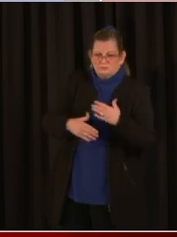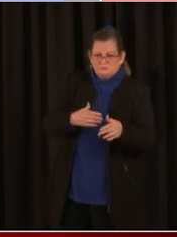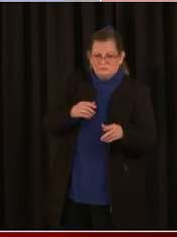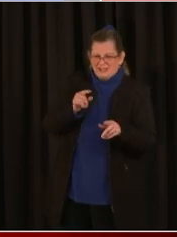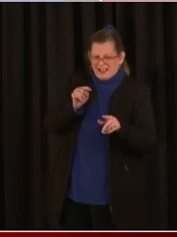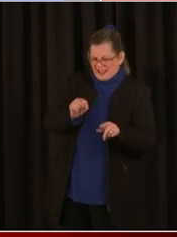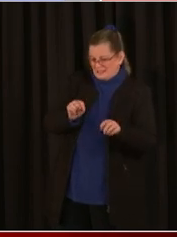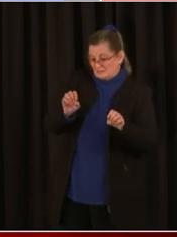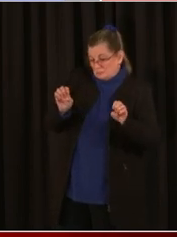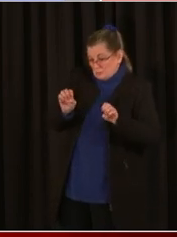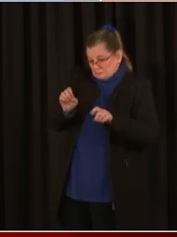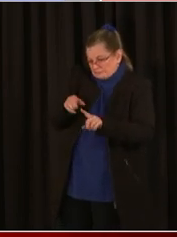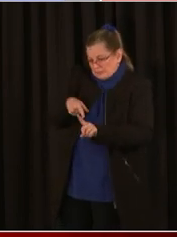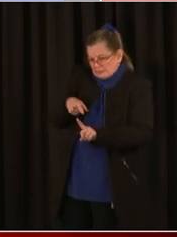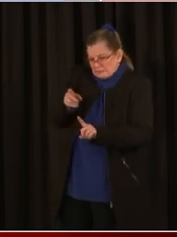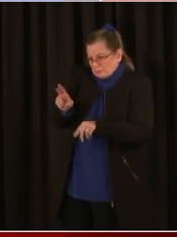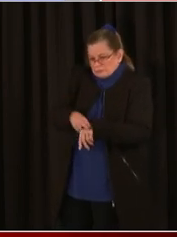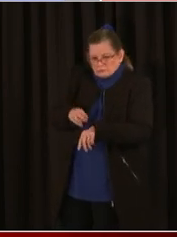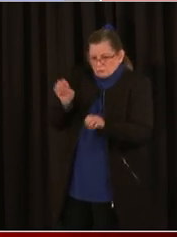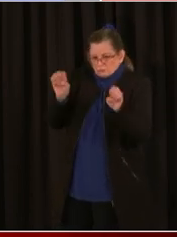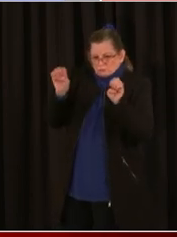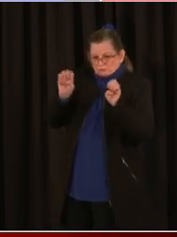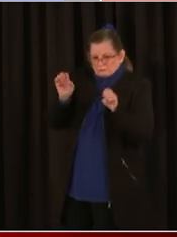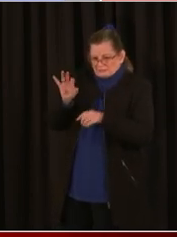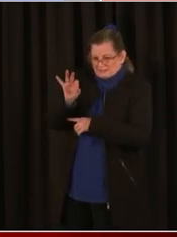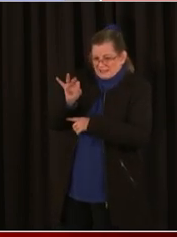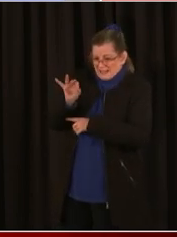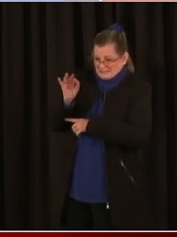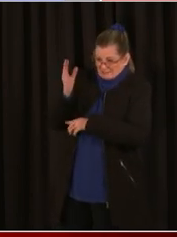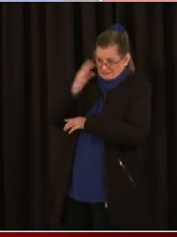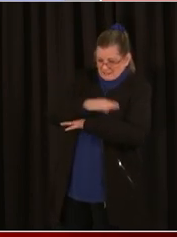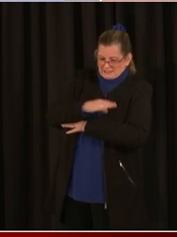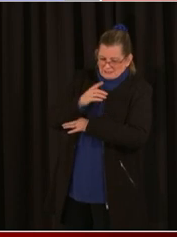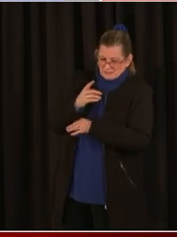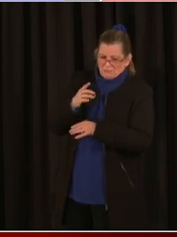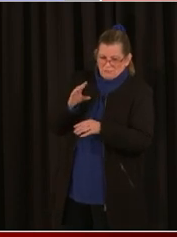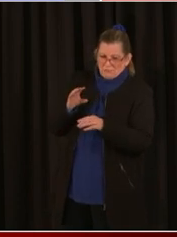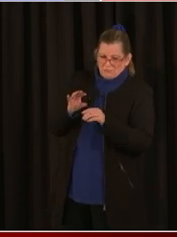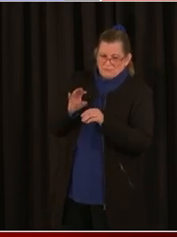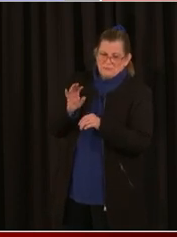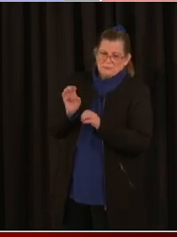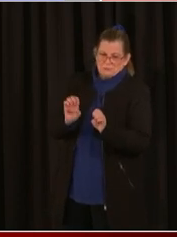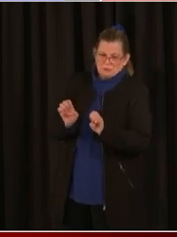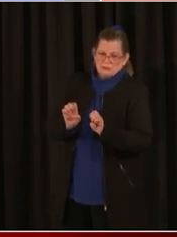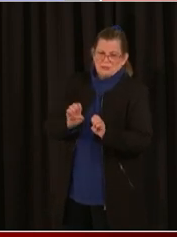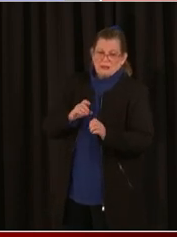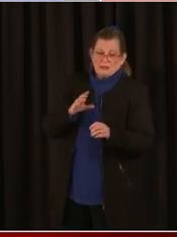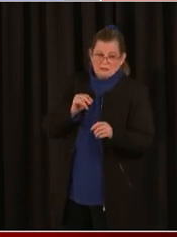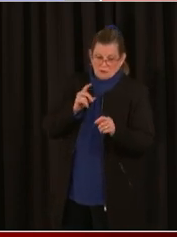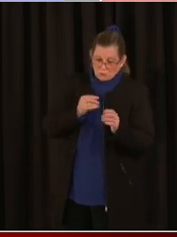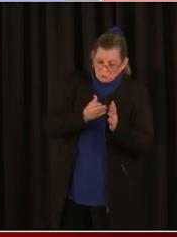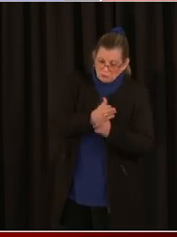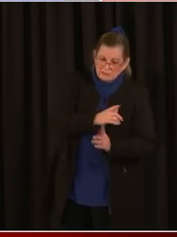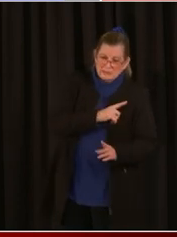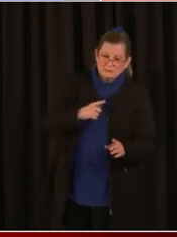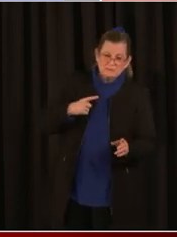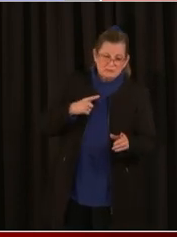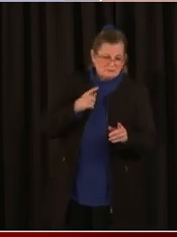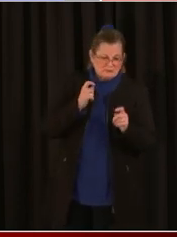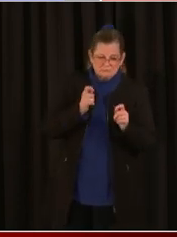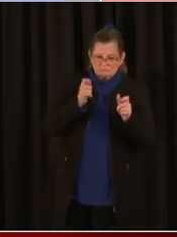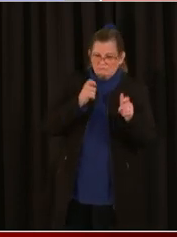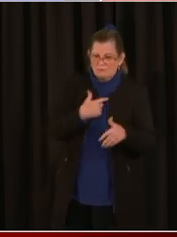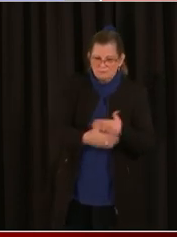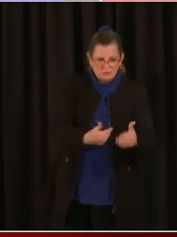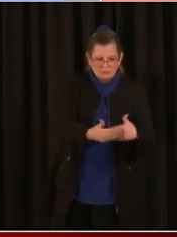it as an emergency, that's good for 90 days, but the permanent legislation, it's got to go through the full process. So